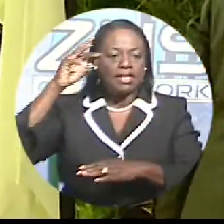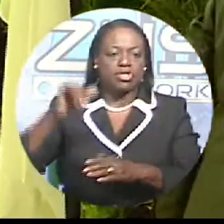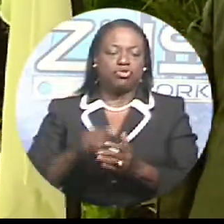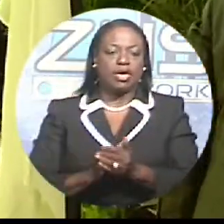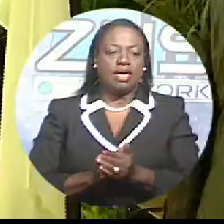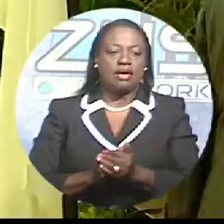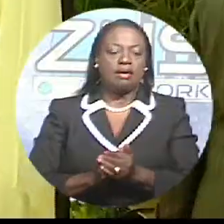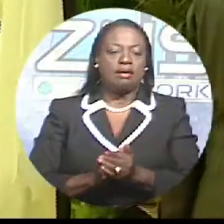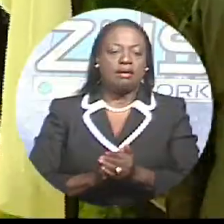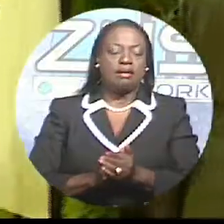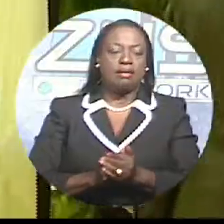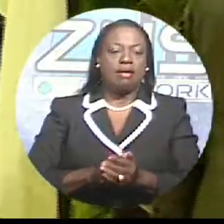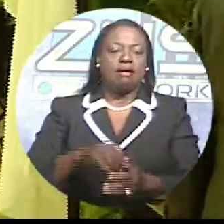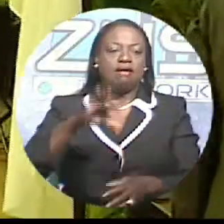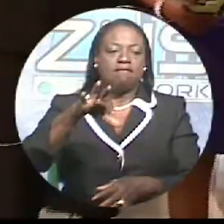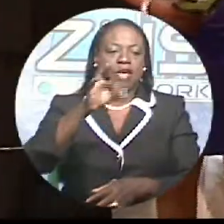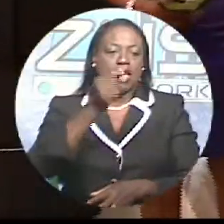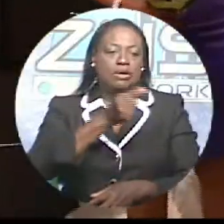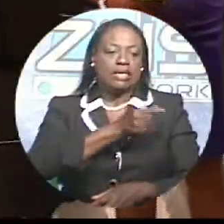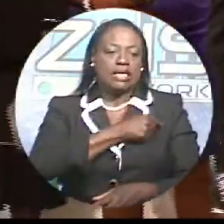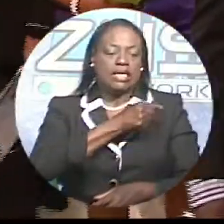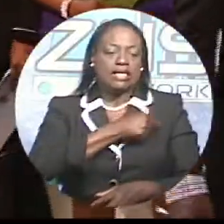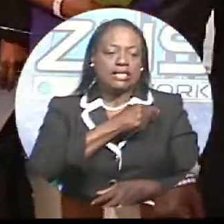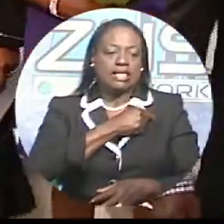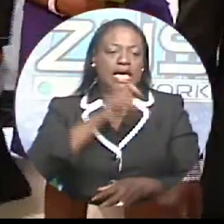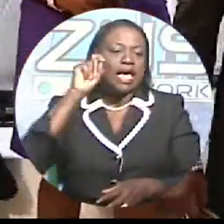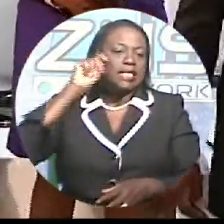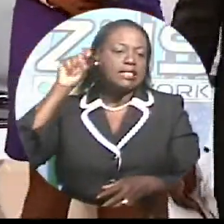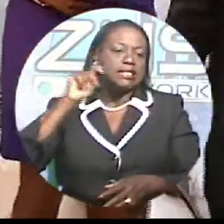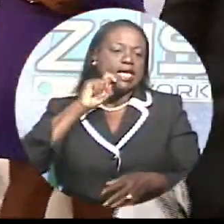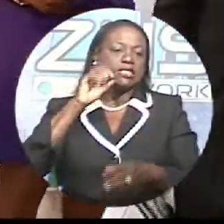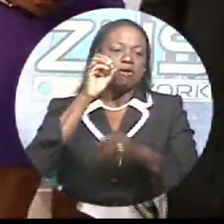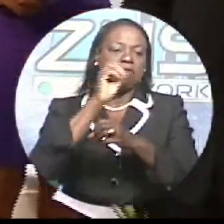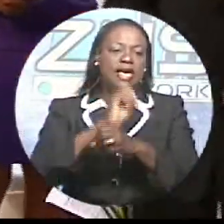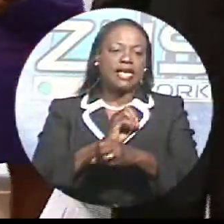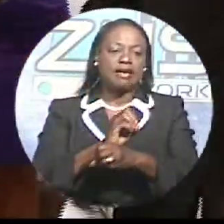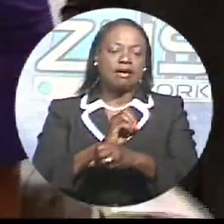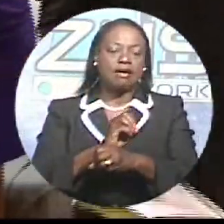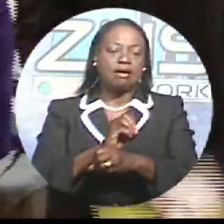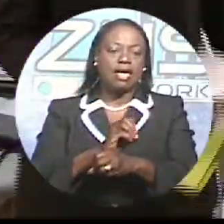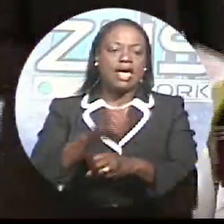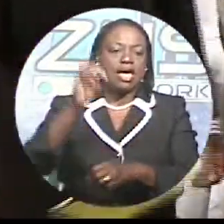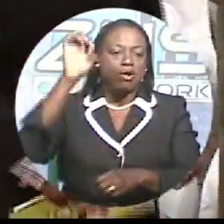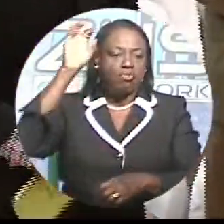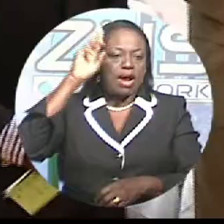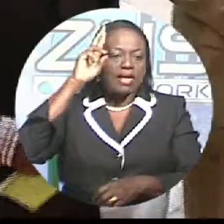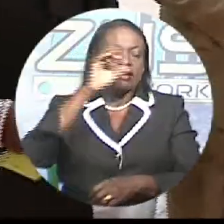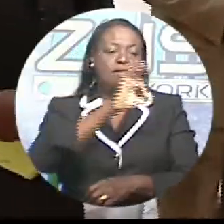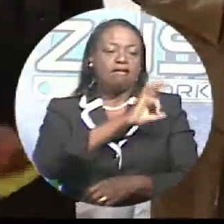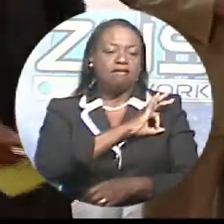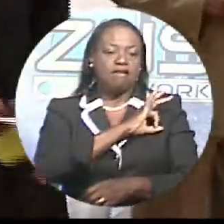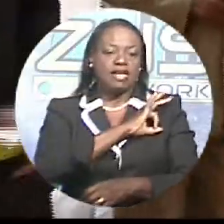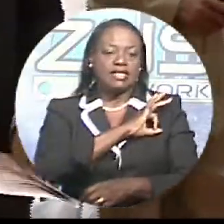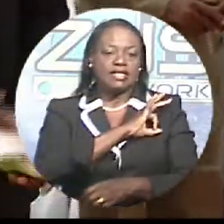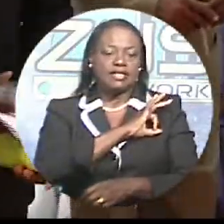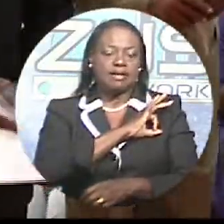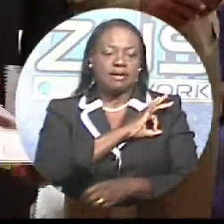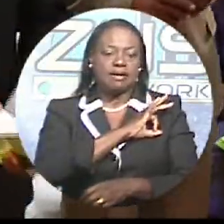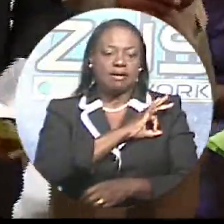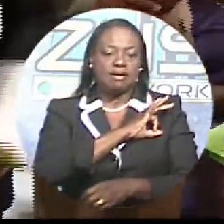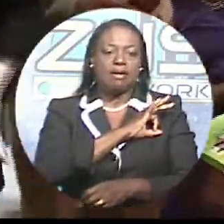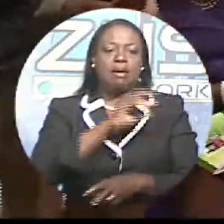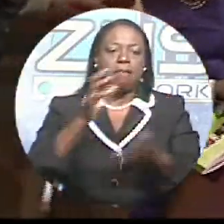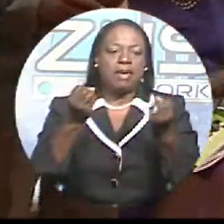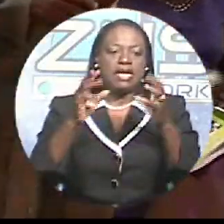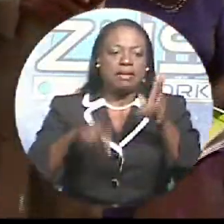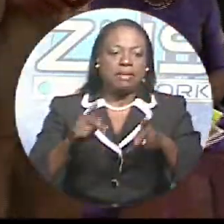sex offender Bishop E. Randy Frazier. More than 250 members and supporters filled Workers' House Sunday afternoon to witness